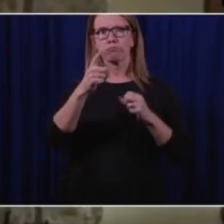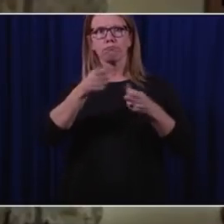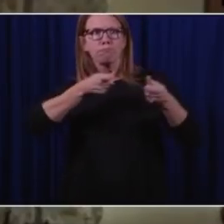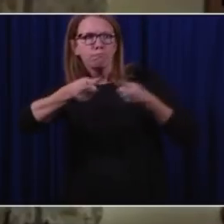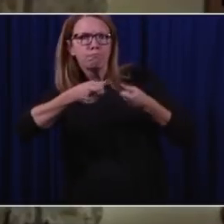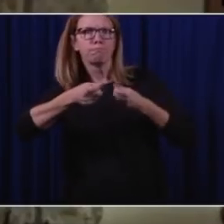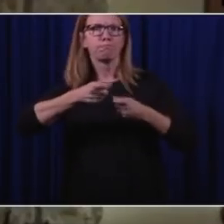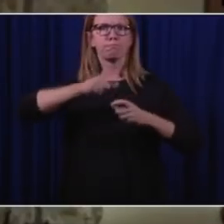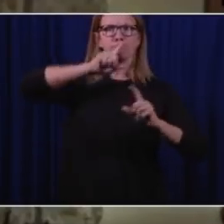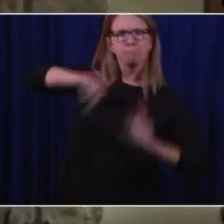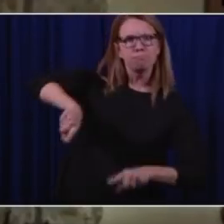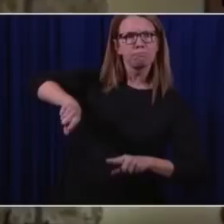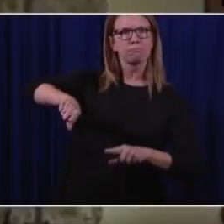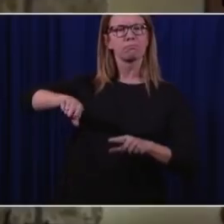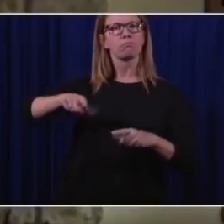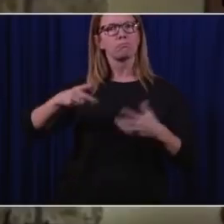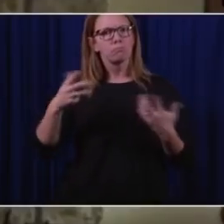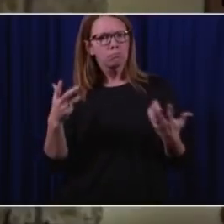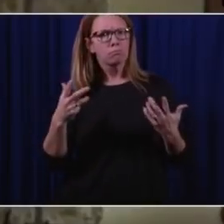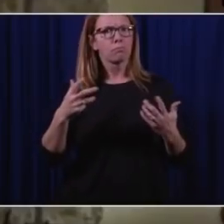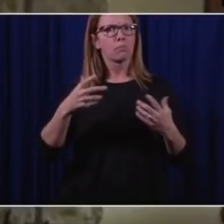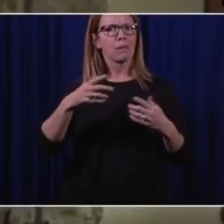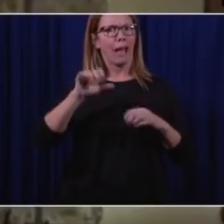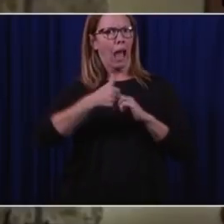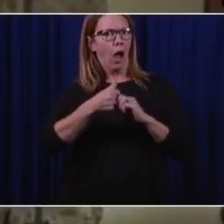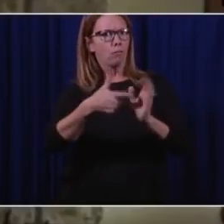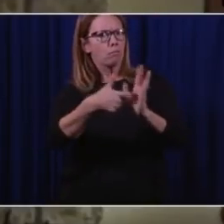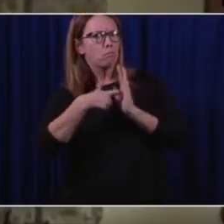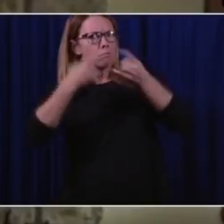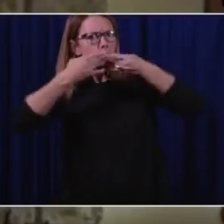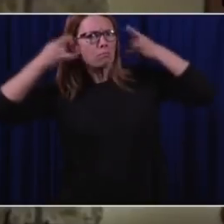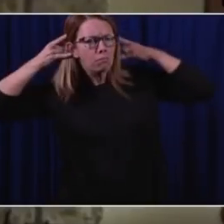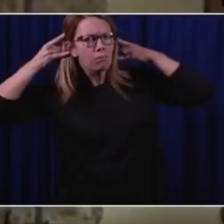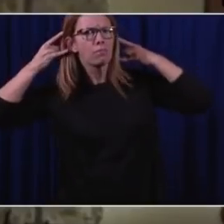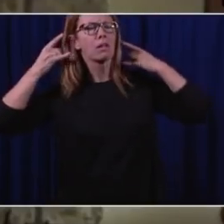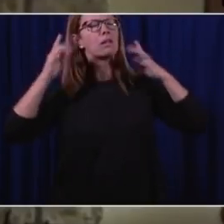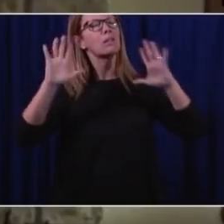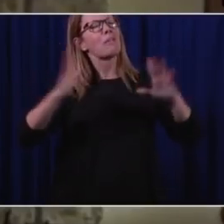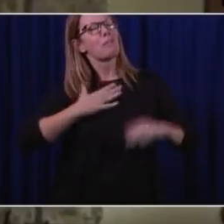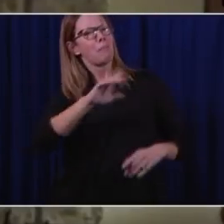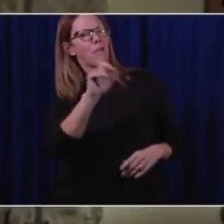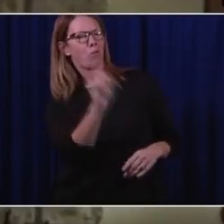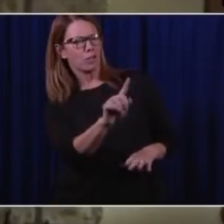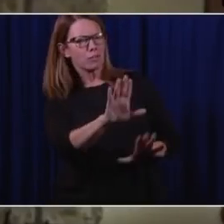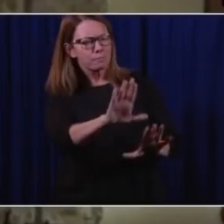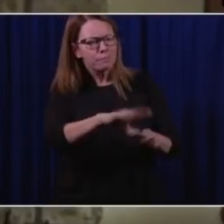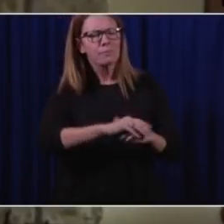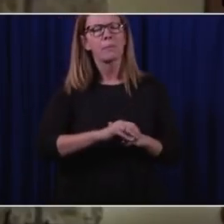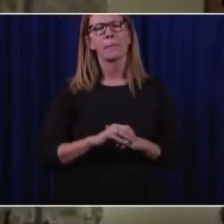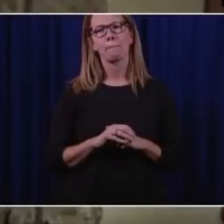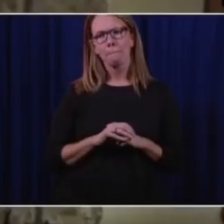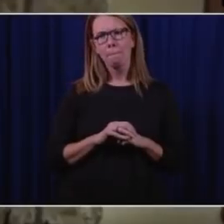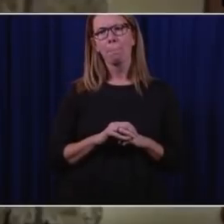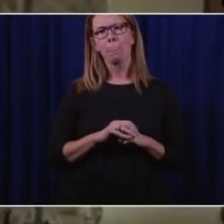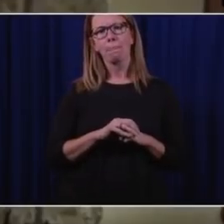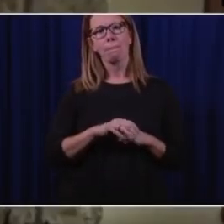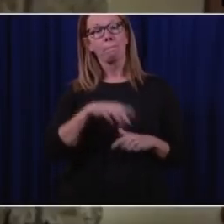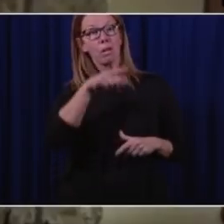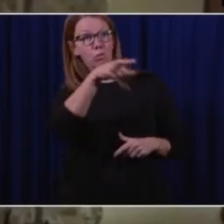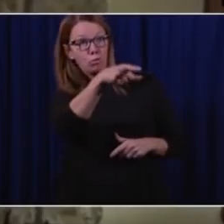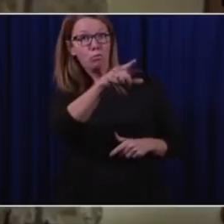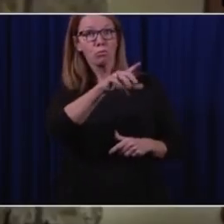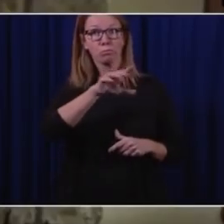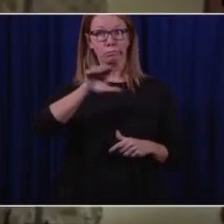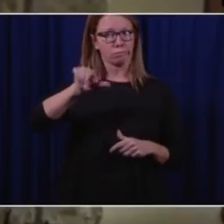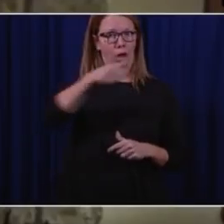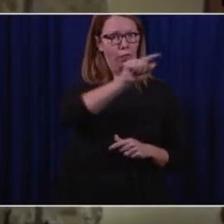Republicans voted down a motion to require mask wearing. So I want to ask a bottom line question of you and your